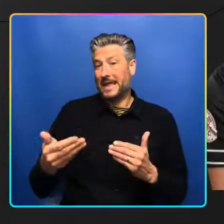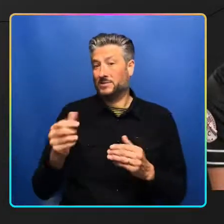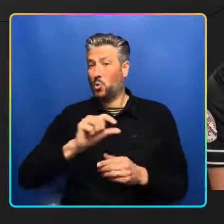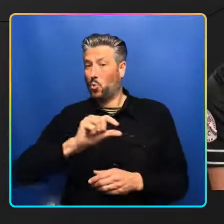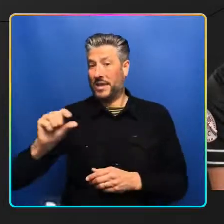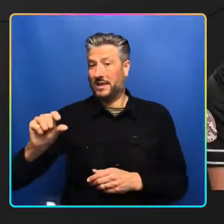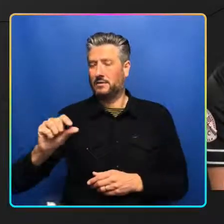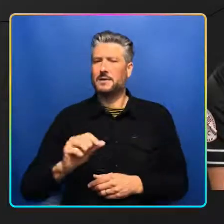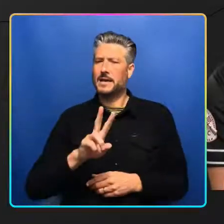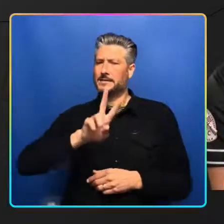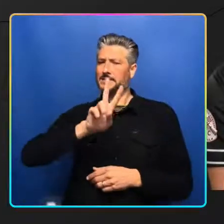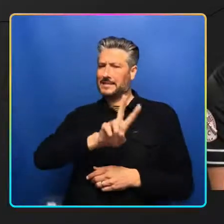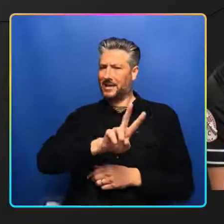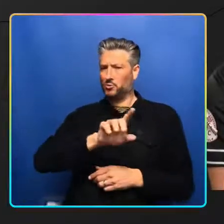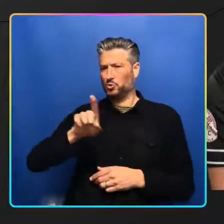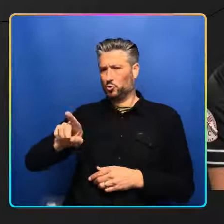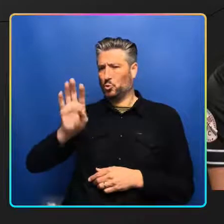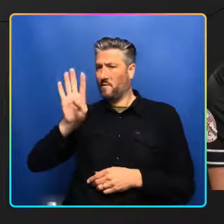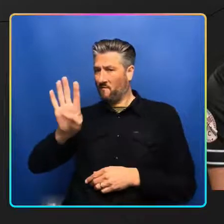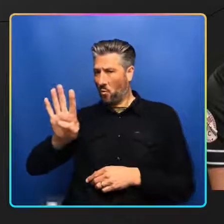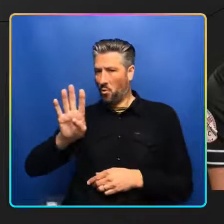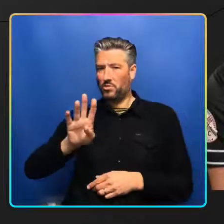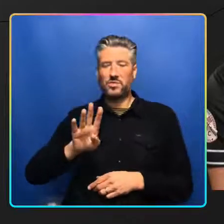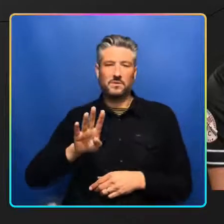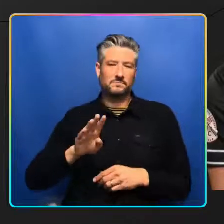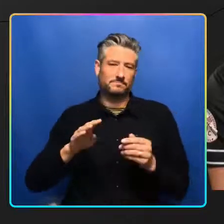what's available for you there, go to